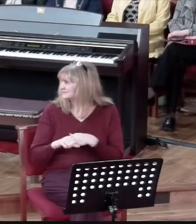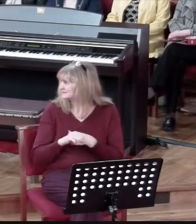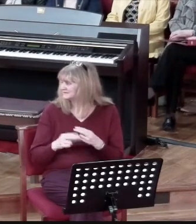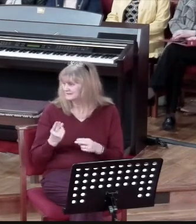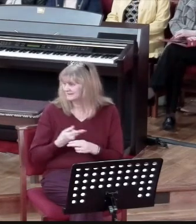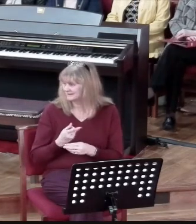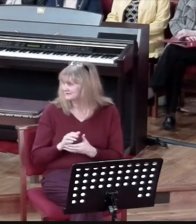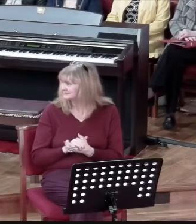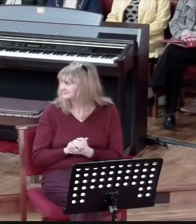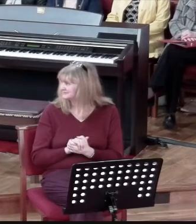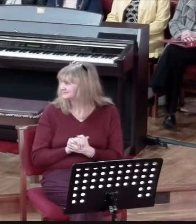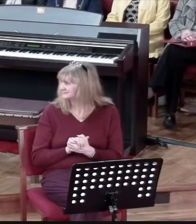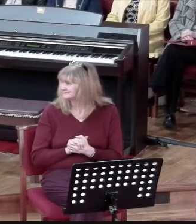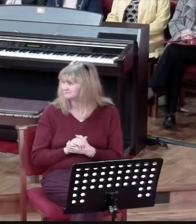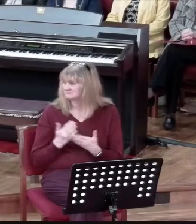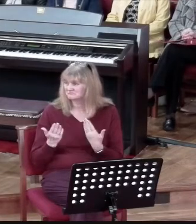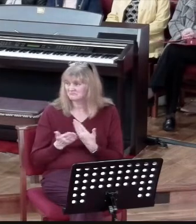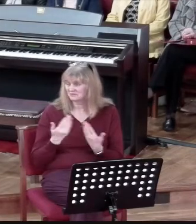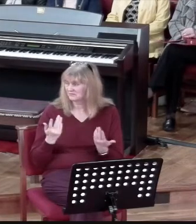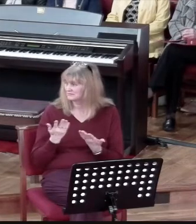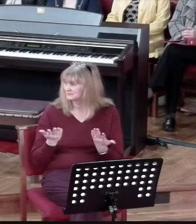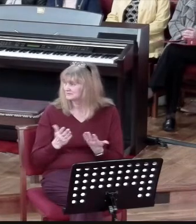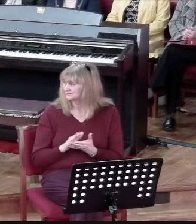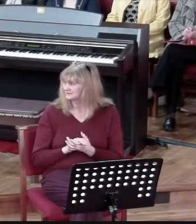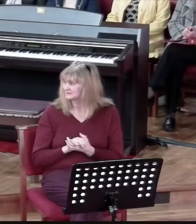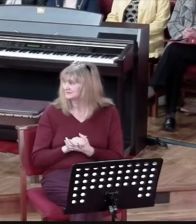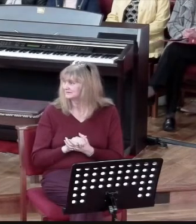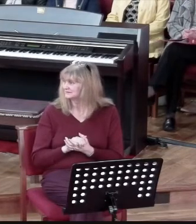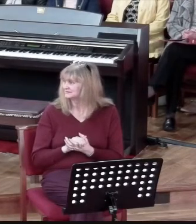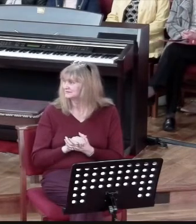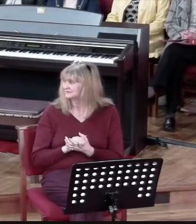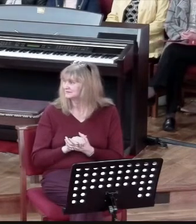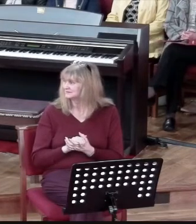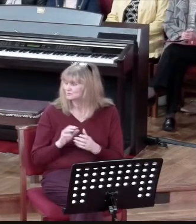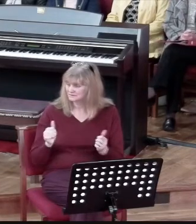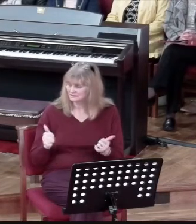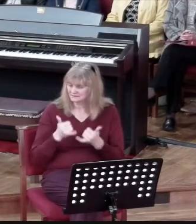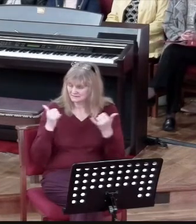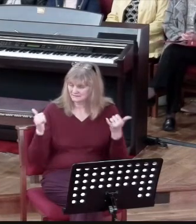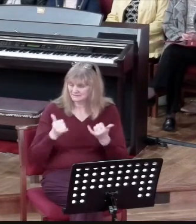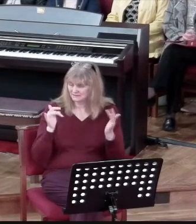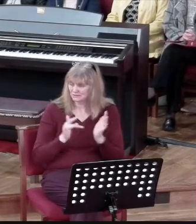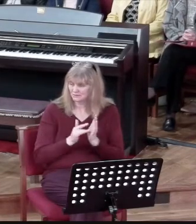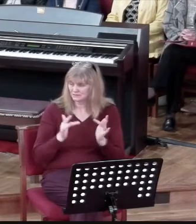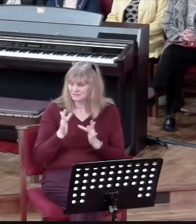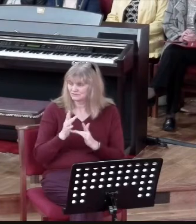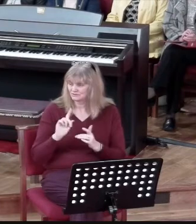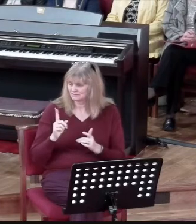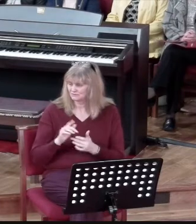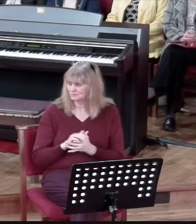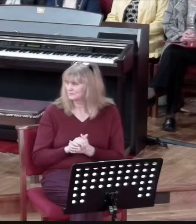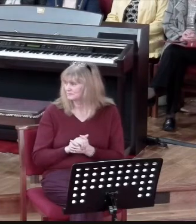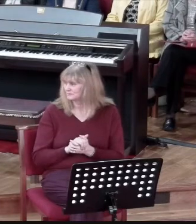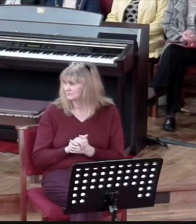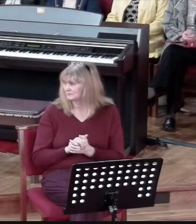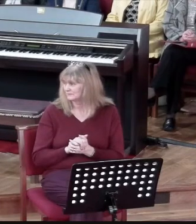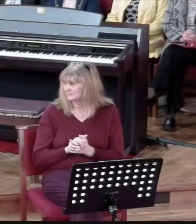egg too, that's fine. Anything else? Yeah. We celebrate Jesus. It's about Jesus. What about Jesus?